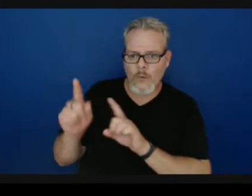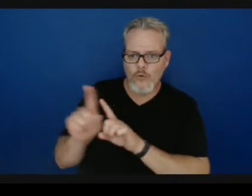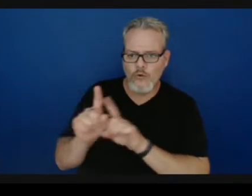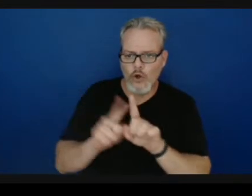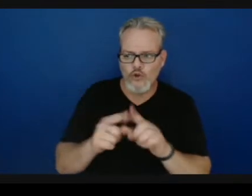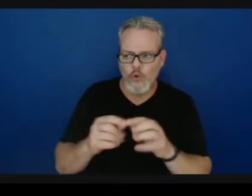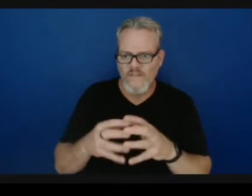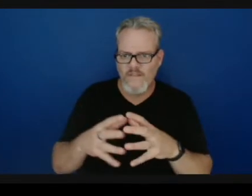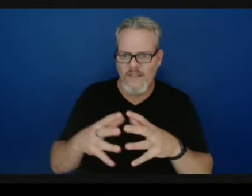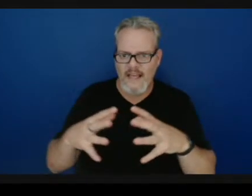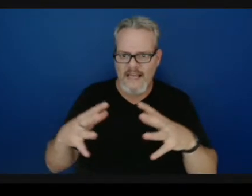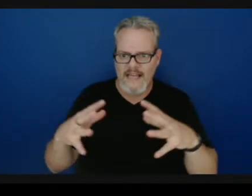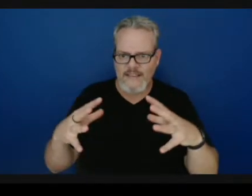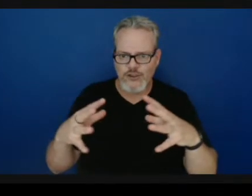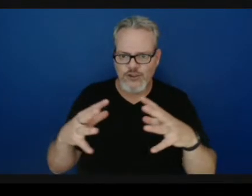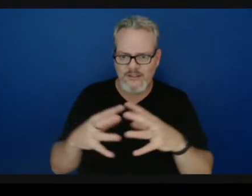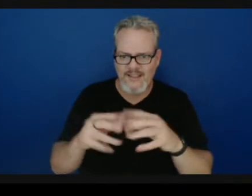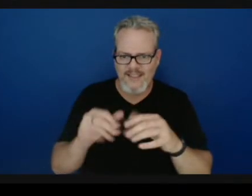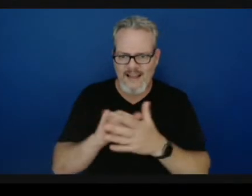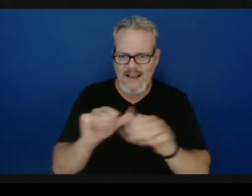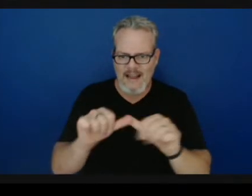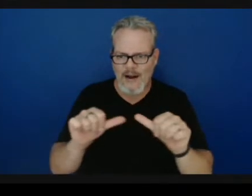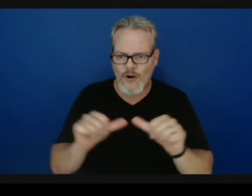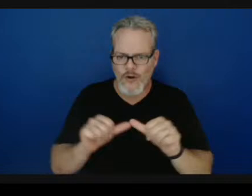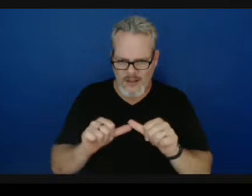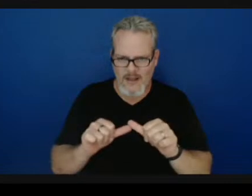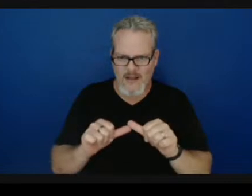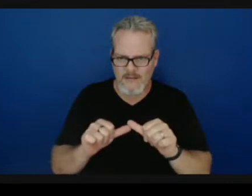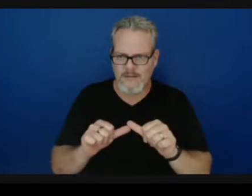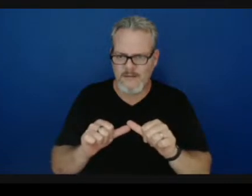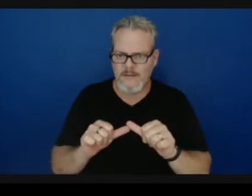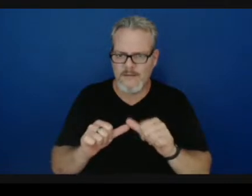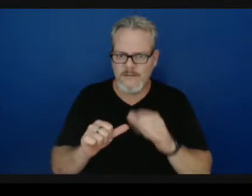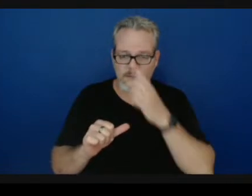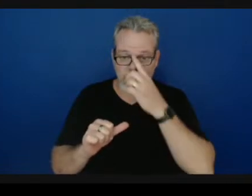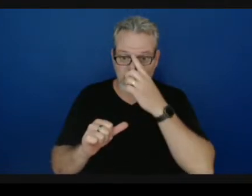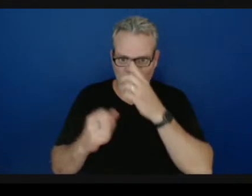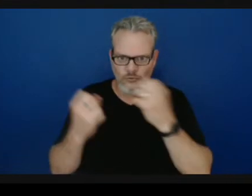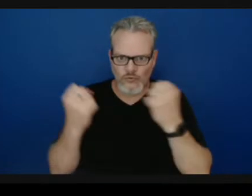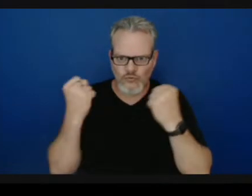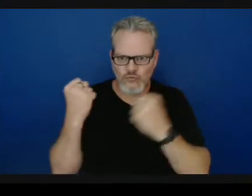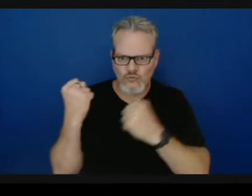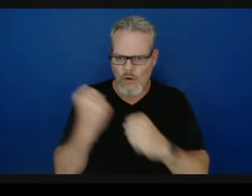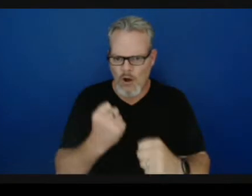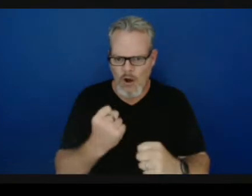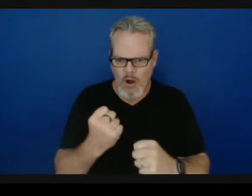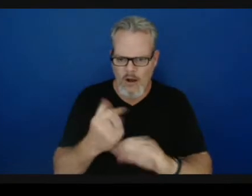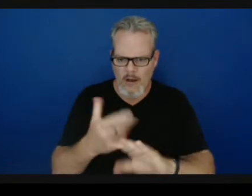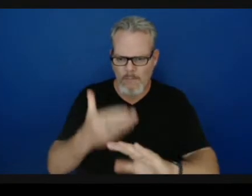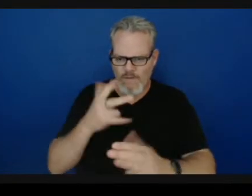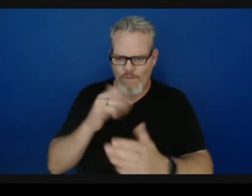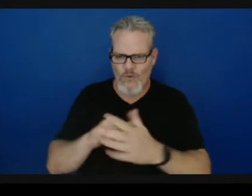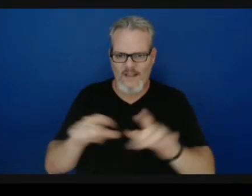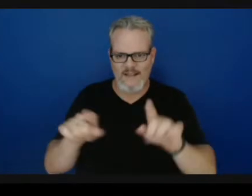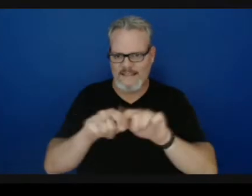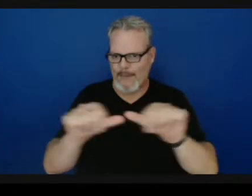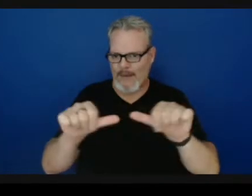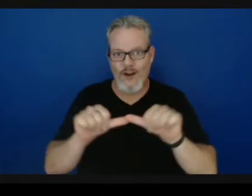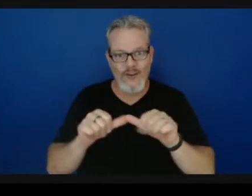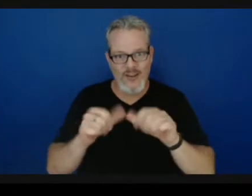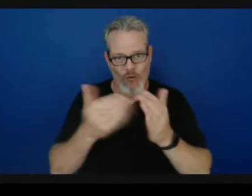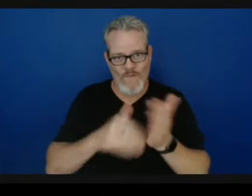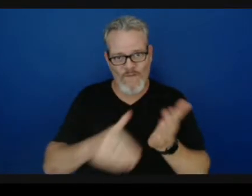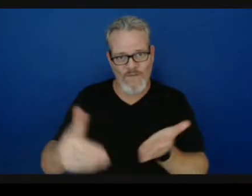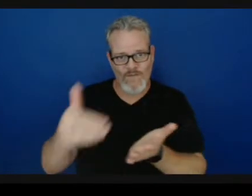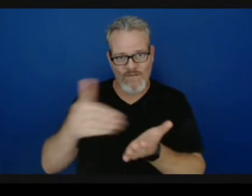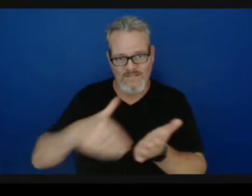area, right, with pretty good intensity. And prior to that, in that same area as well. So it's kind of more